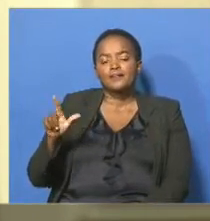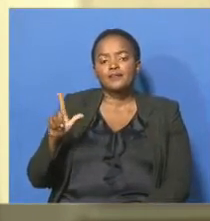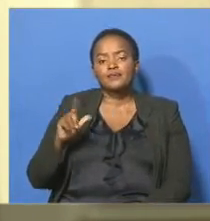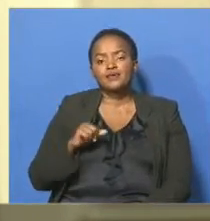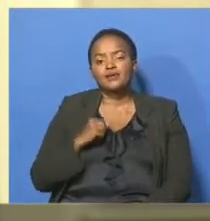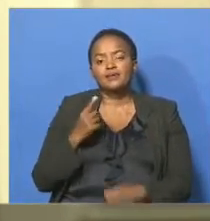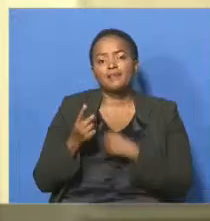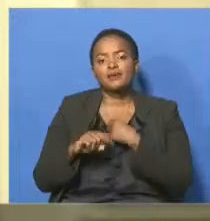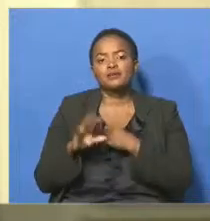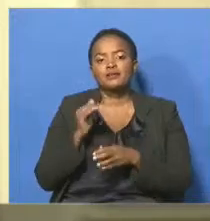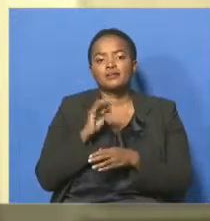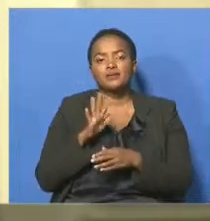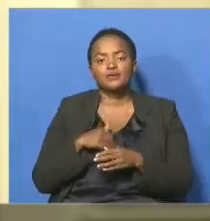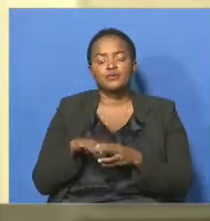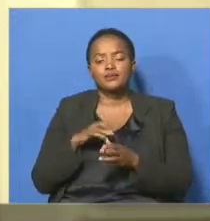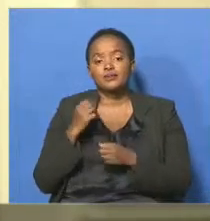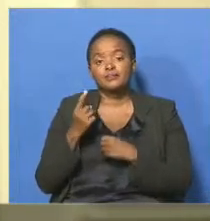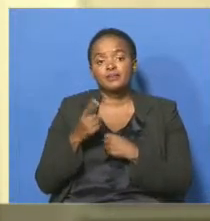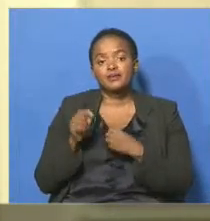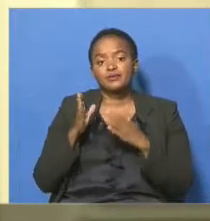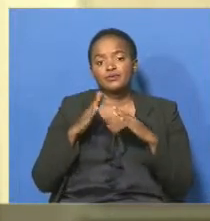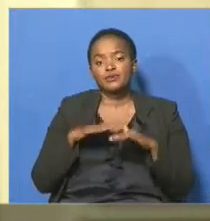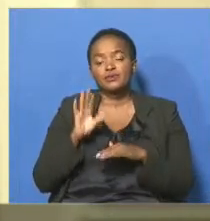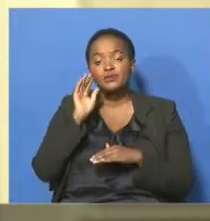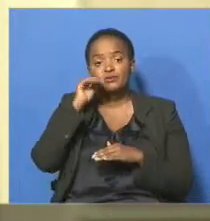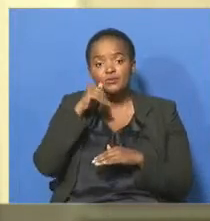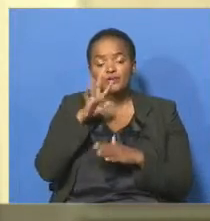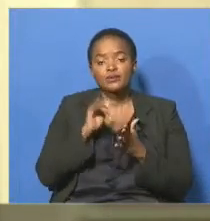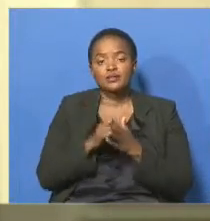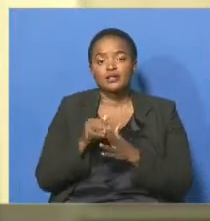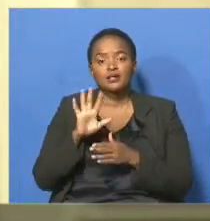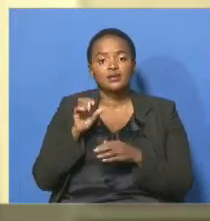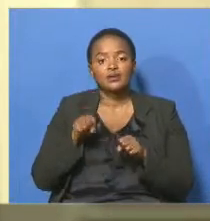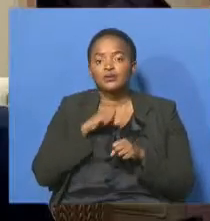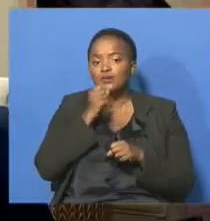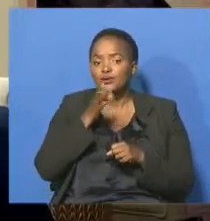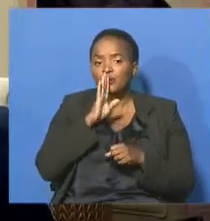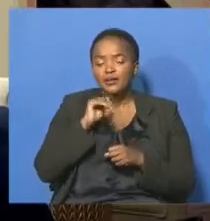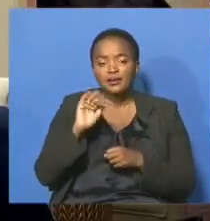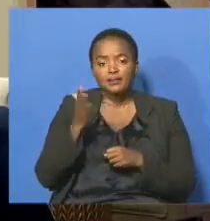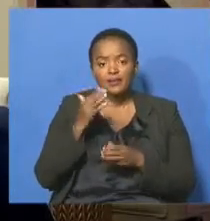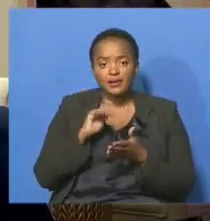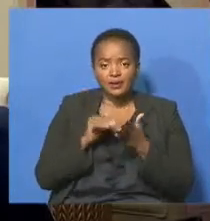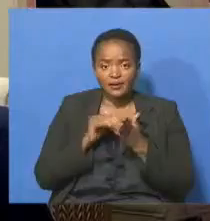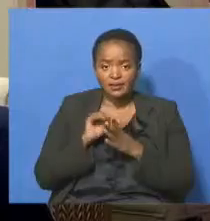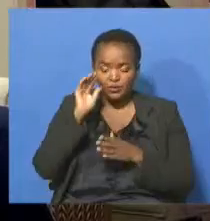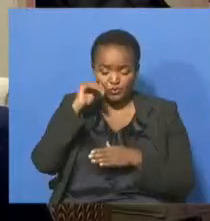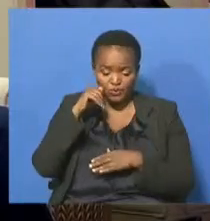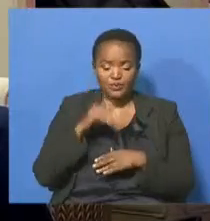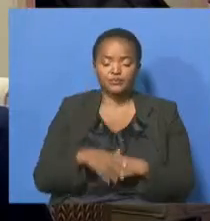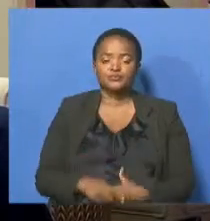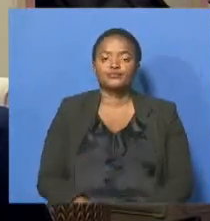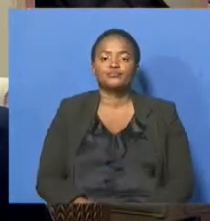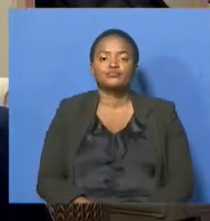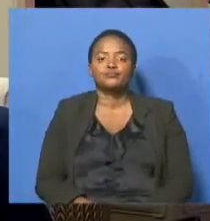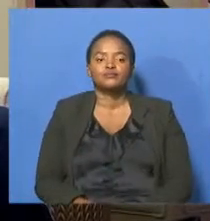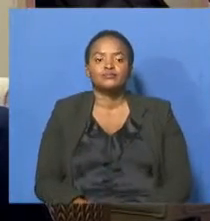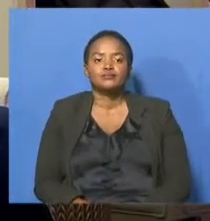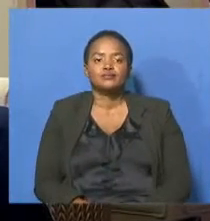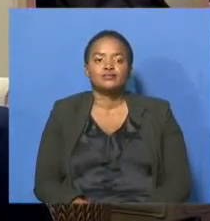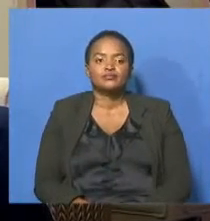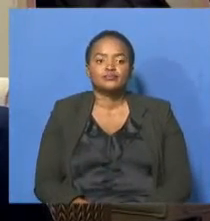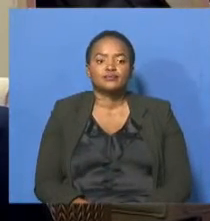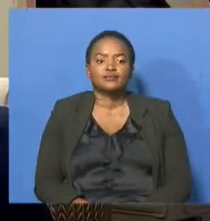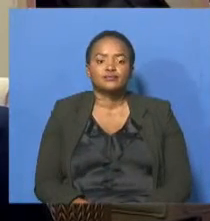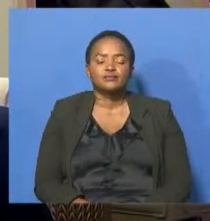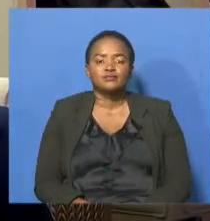gore ha motho a biditswe gompieno a ba bo a betswa ka moso ga ka ke atala boraro amen Amen, amen, Marona.